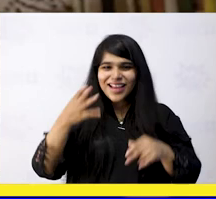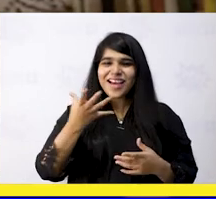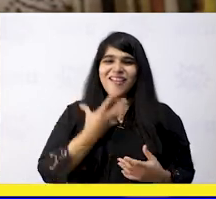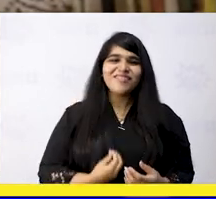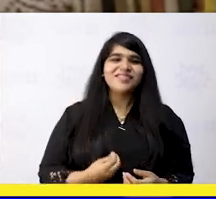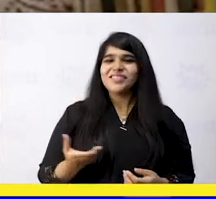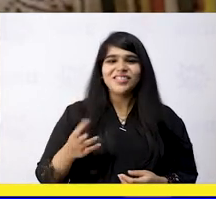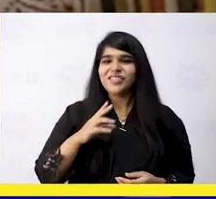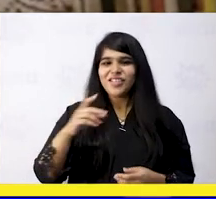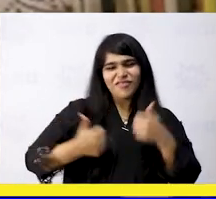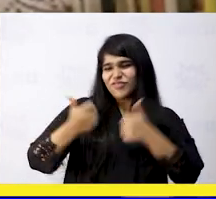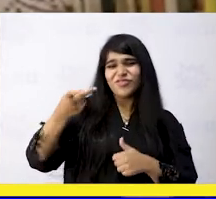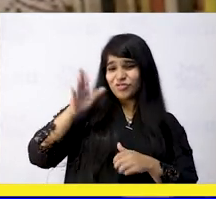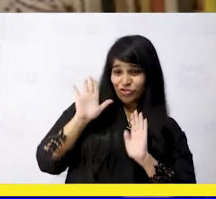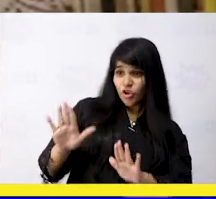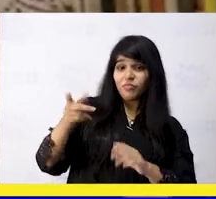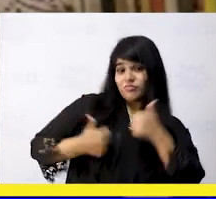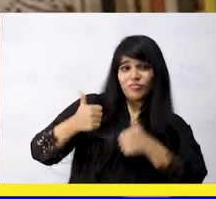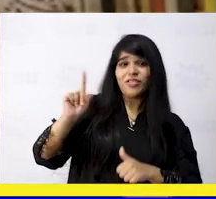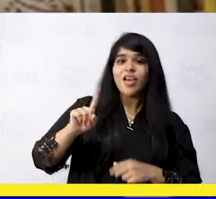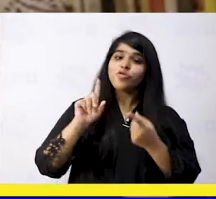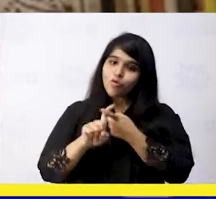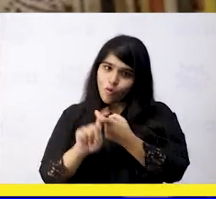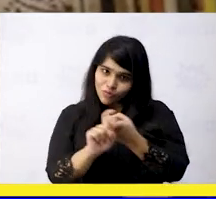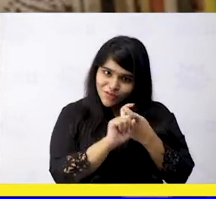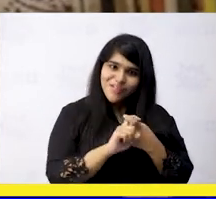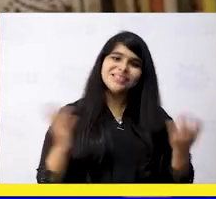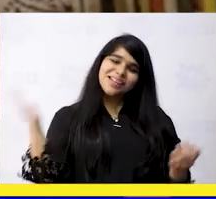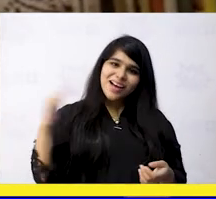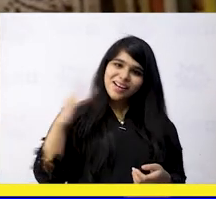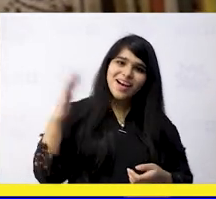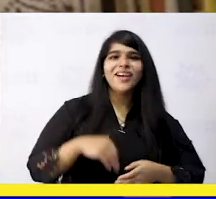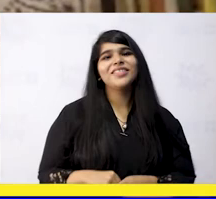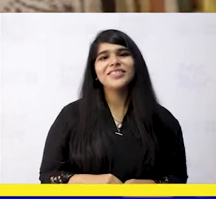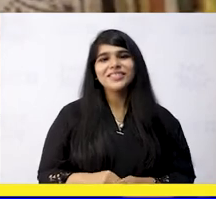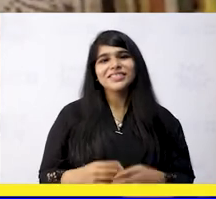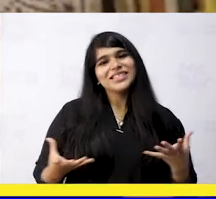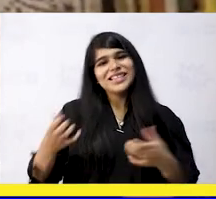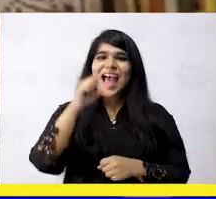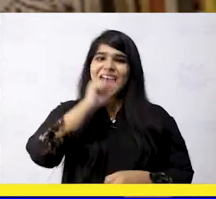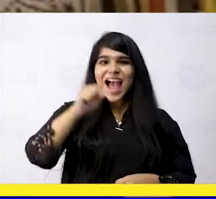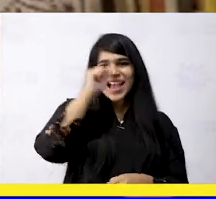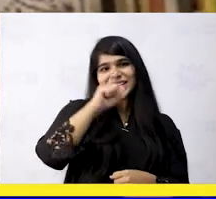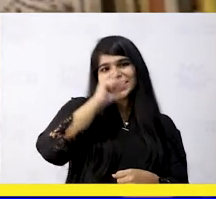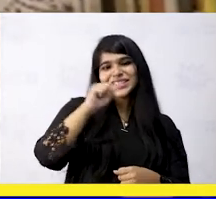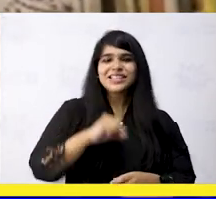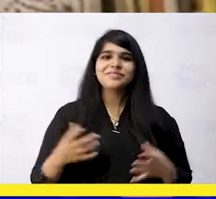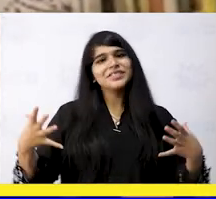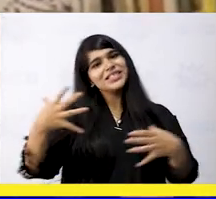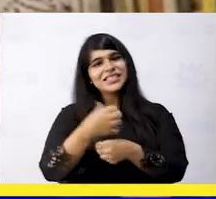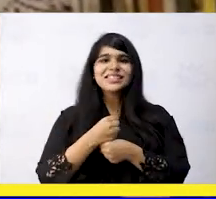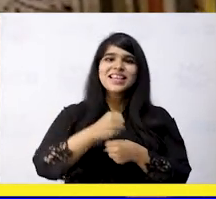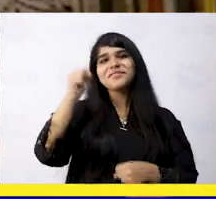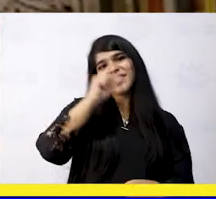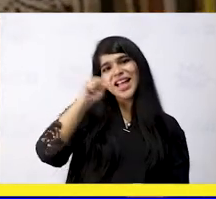Hare, it's time to stop competing and time to be friends. Come on! I never had that ice cream. Let's have